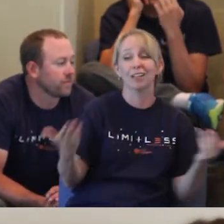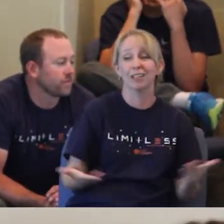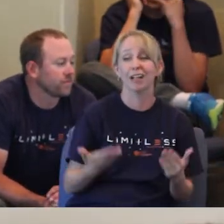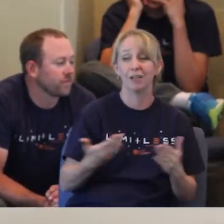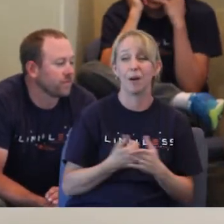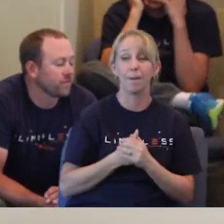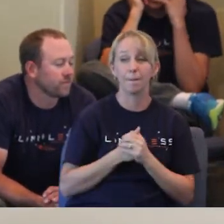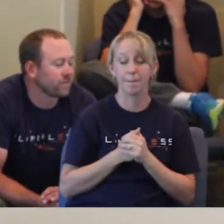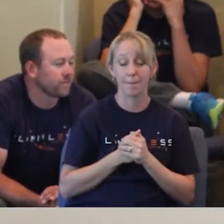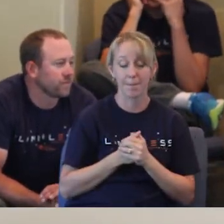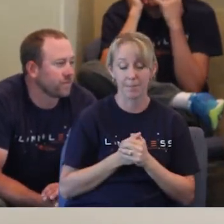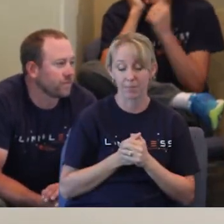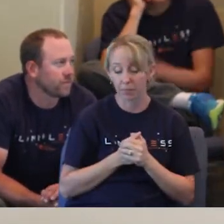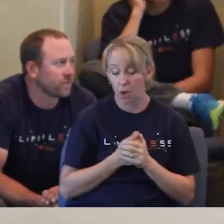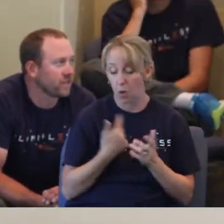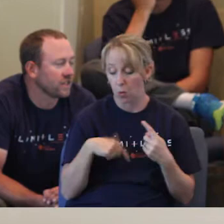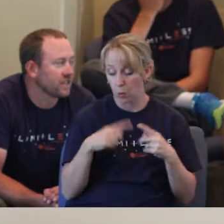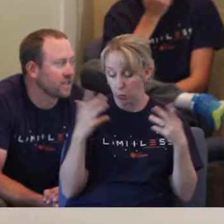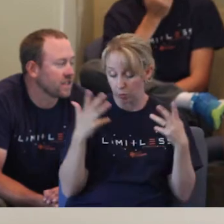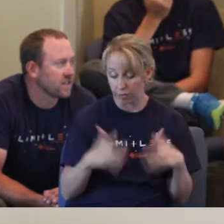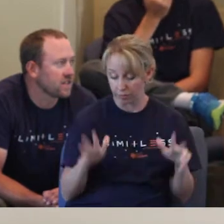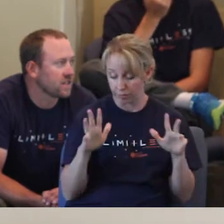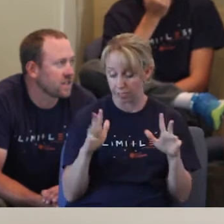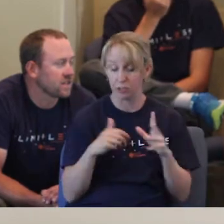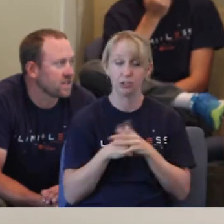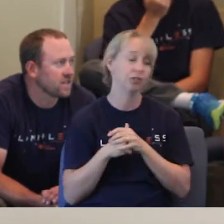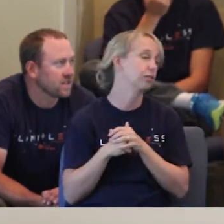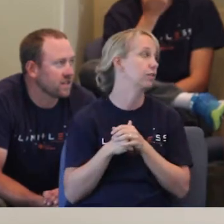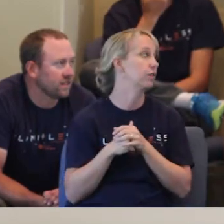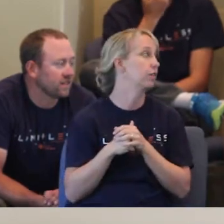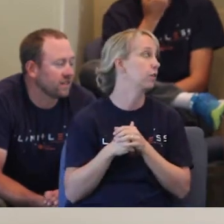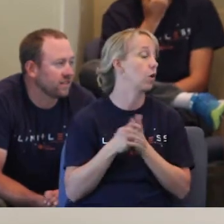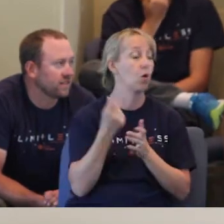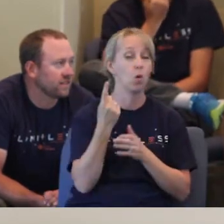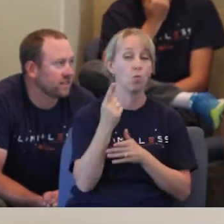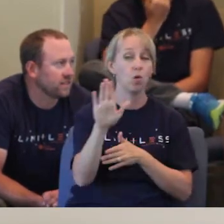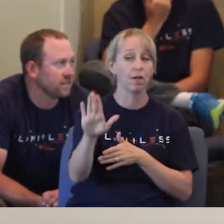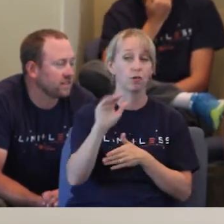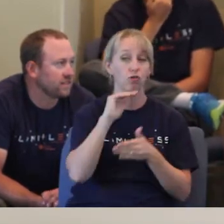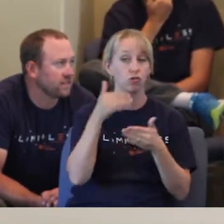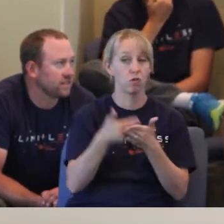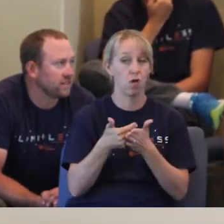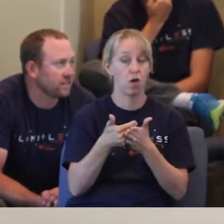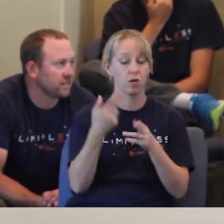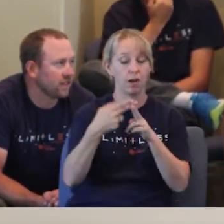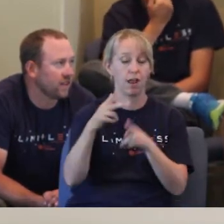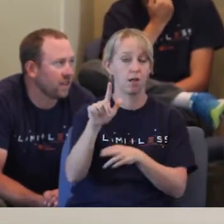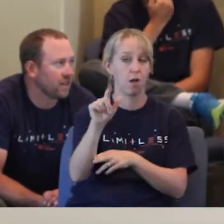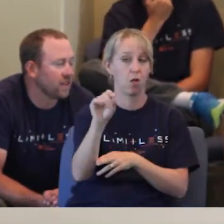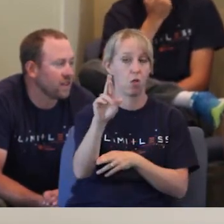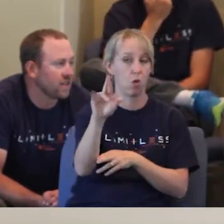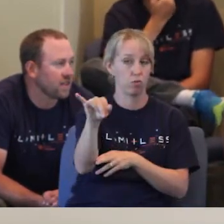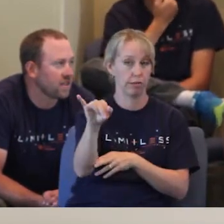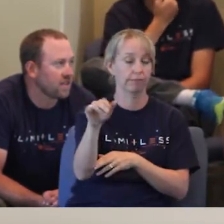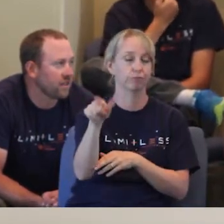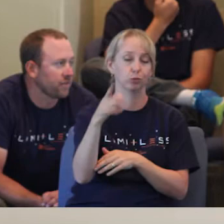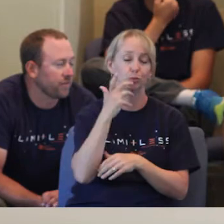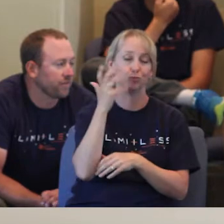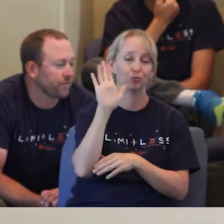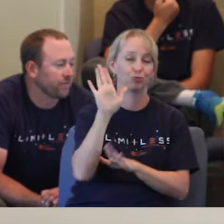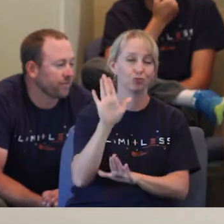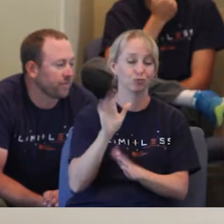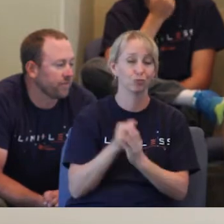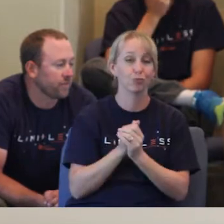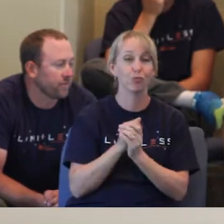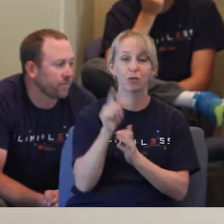And then when we finished, one of her daughters, Lori, she was amazing, and she wasn't there every day,